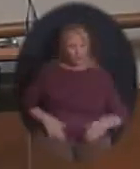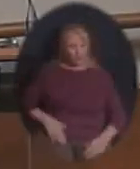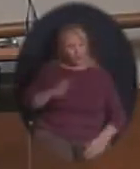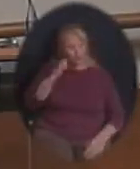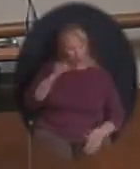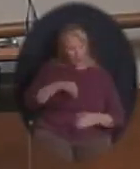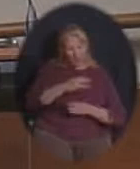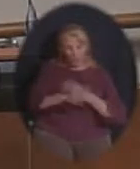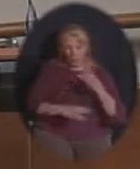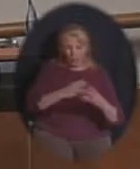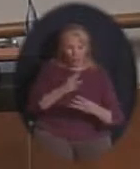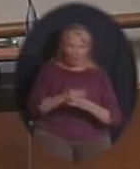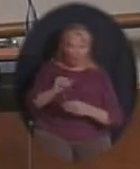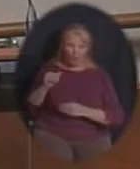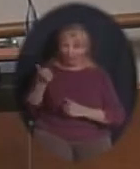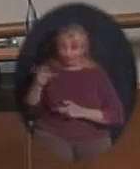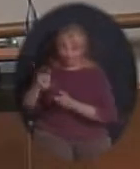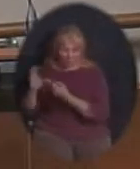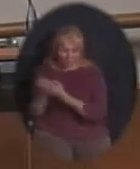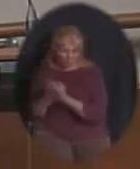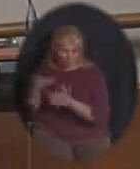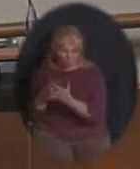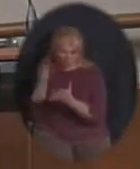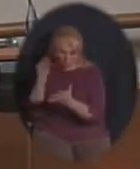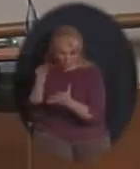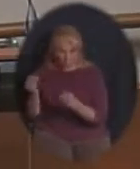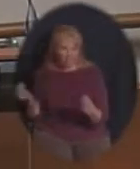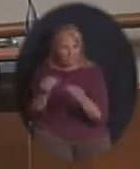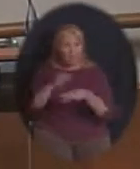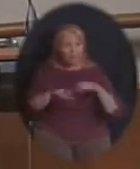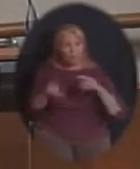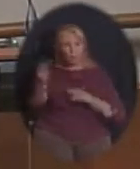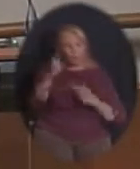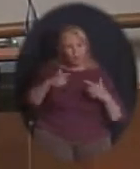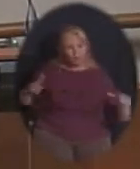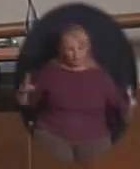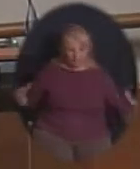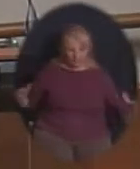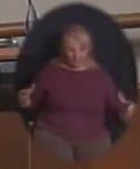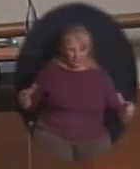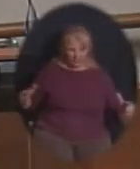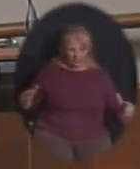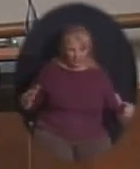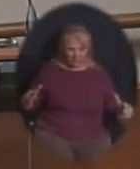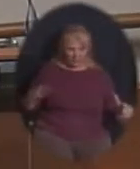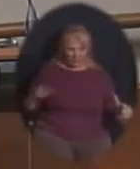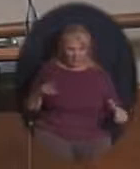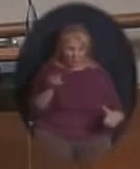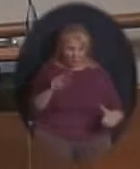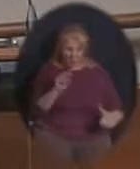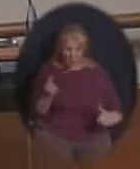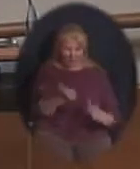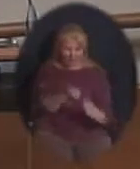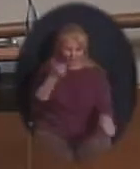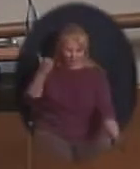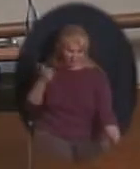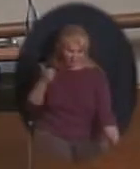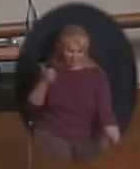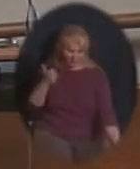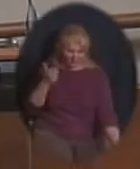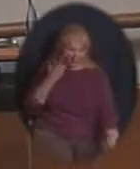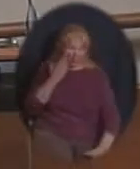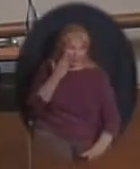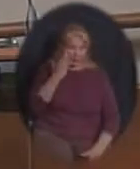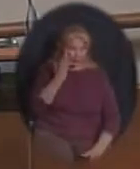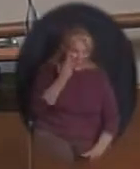language, we're far behind that. Even when you look at our immigration, well, eventually they learn two languages. But all of our students